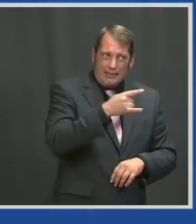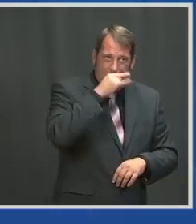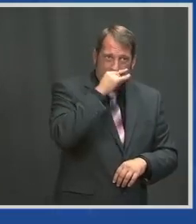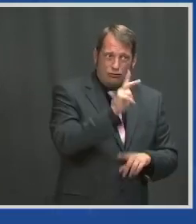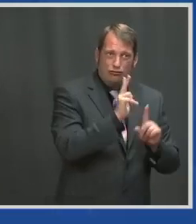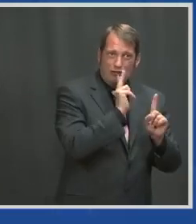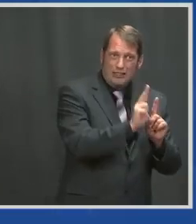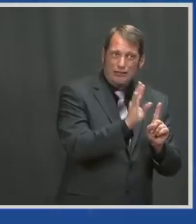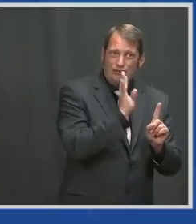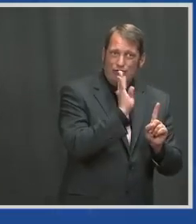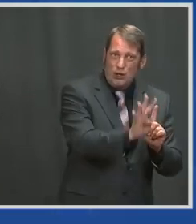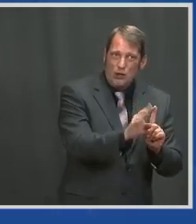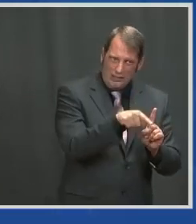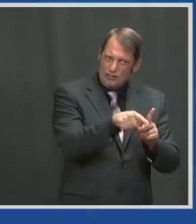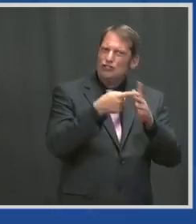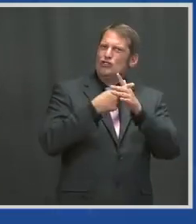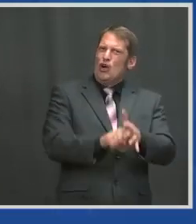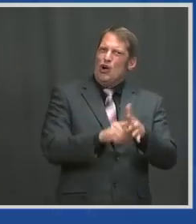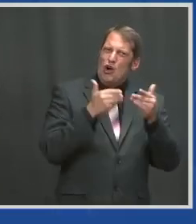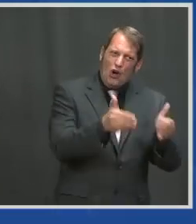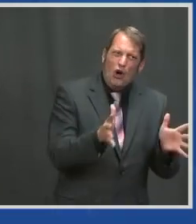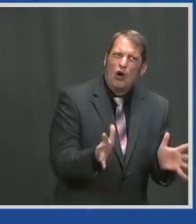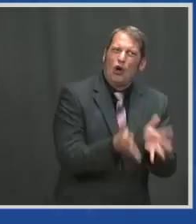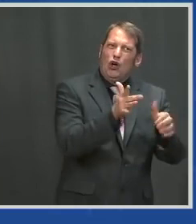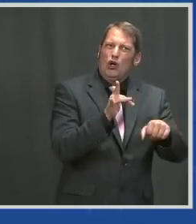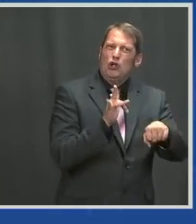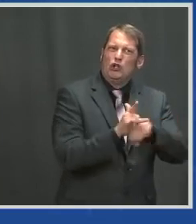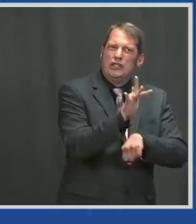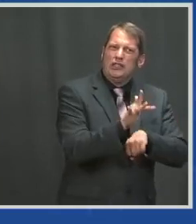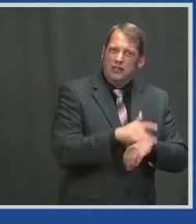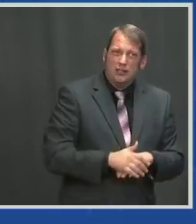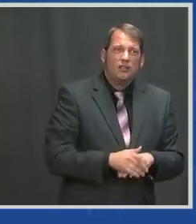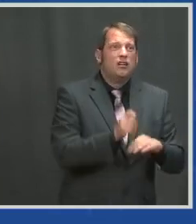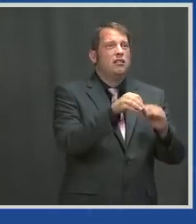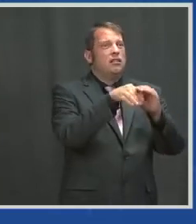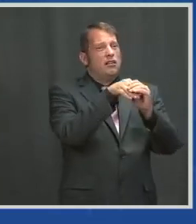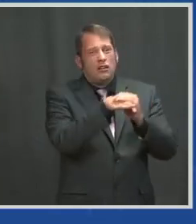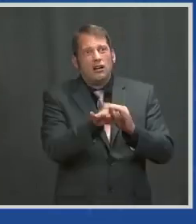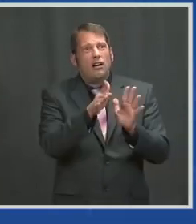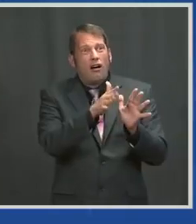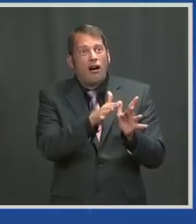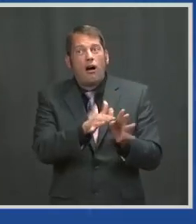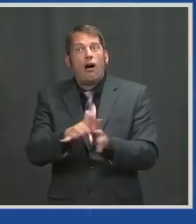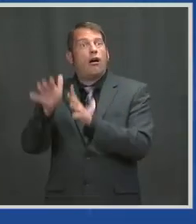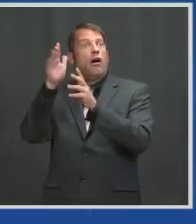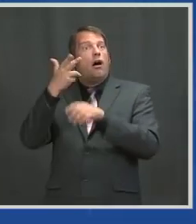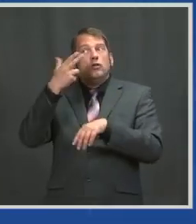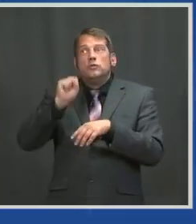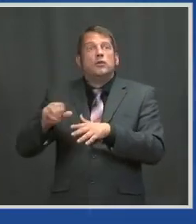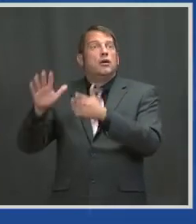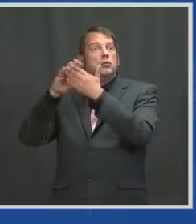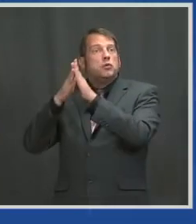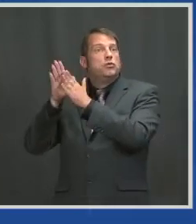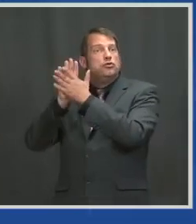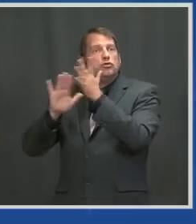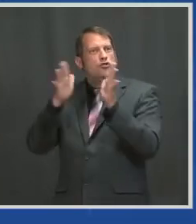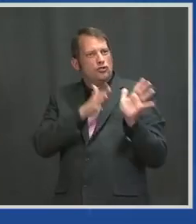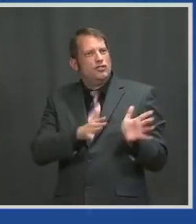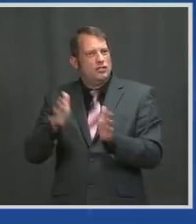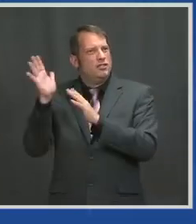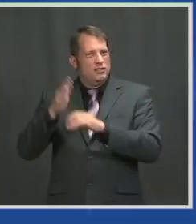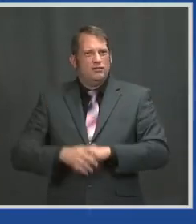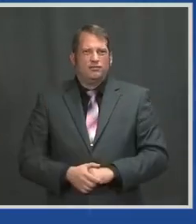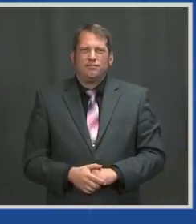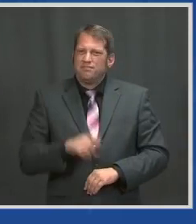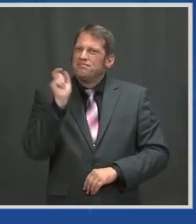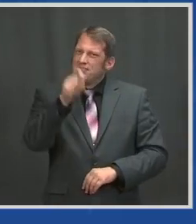end to 2 years of community college after high school, we have some serious decisions to make and fundamental